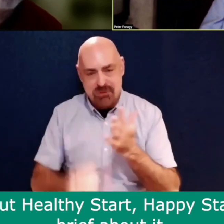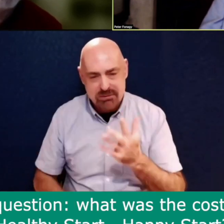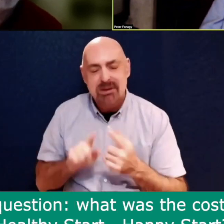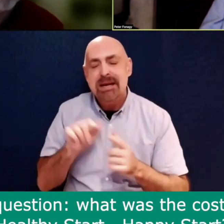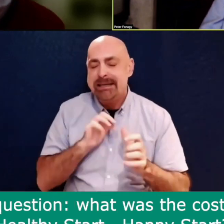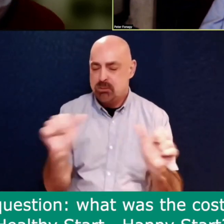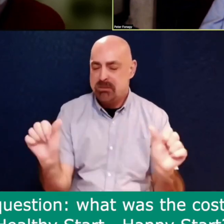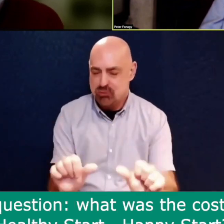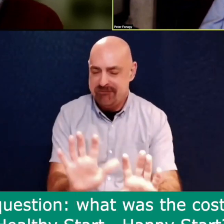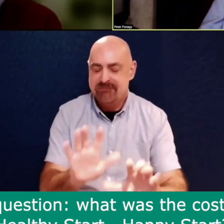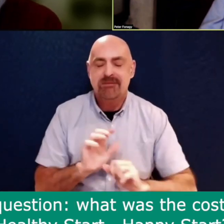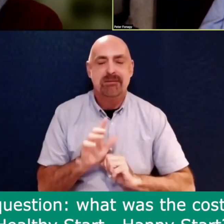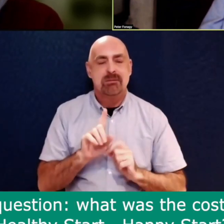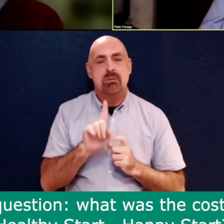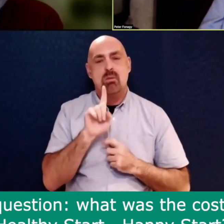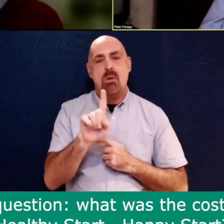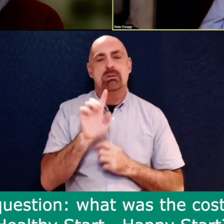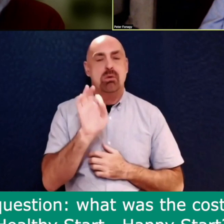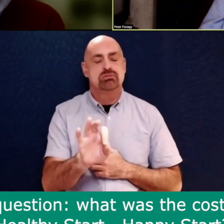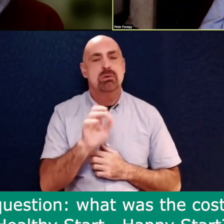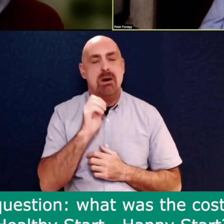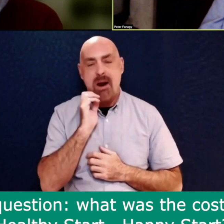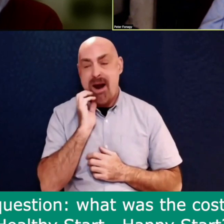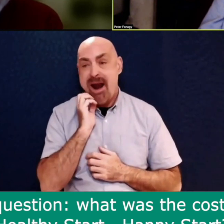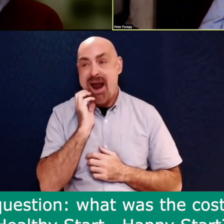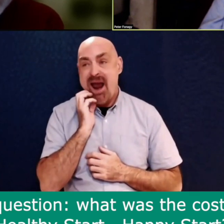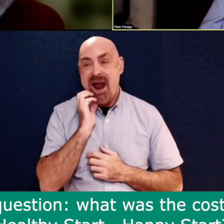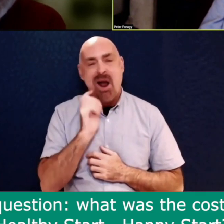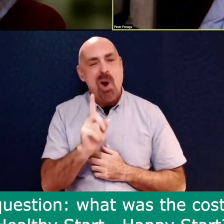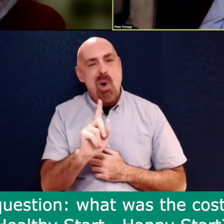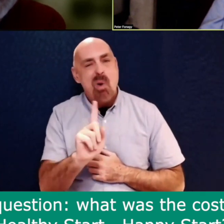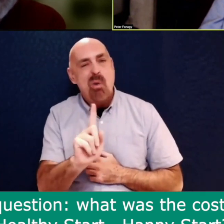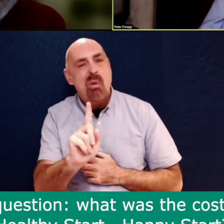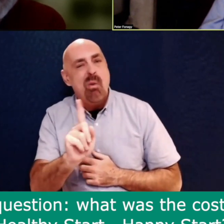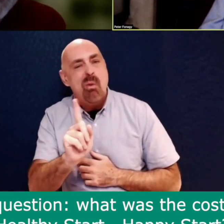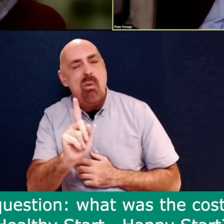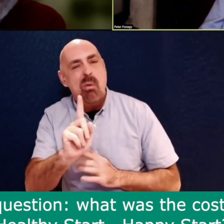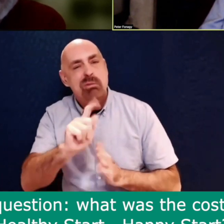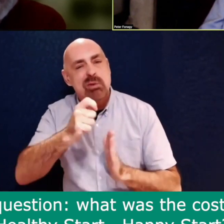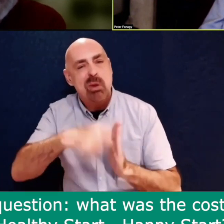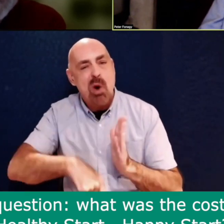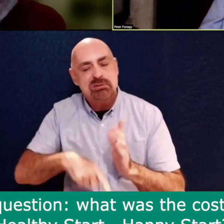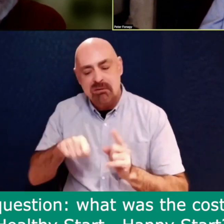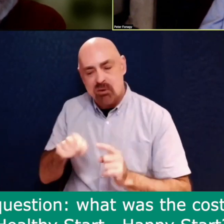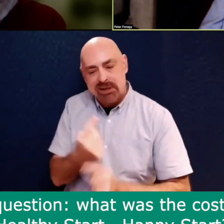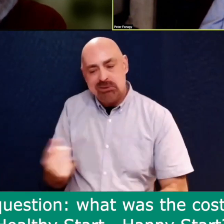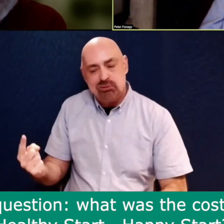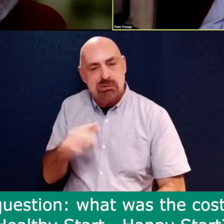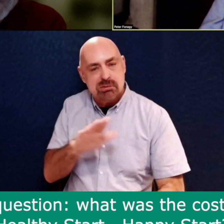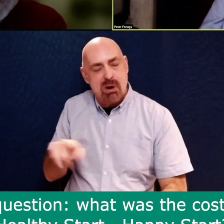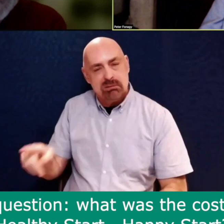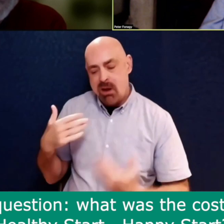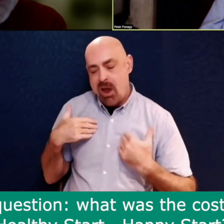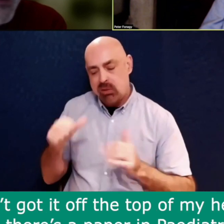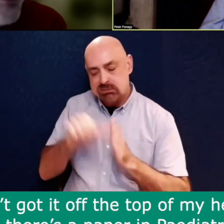about it. 1 simple question, what was the cost per child for healthy start,